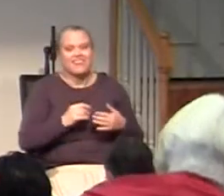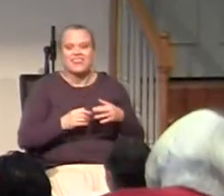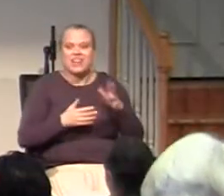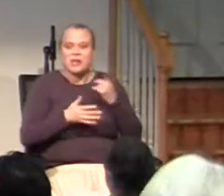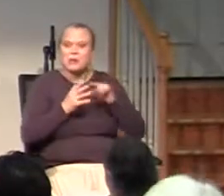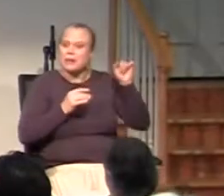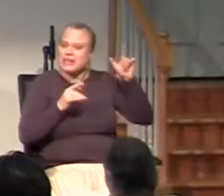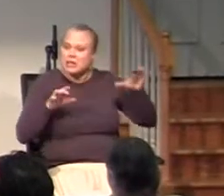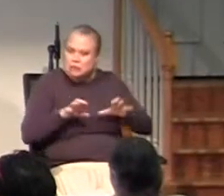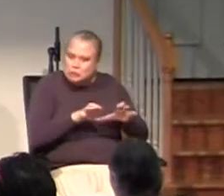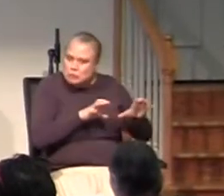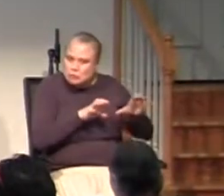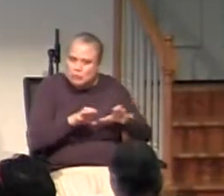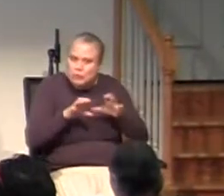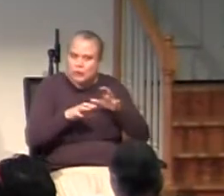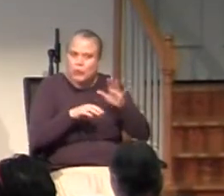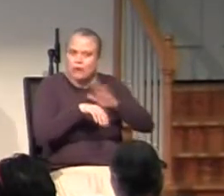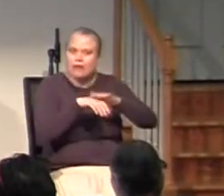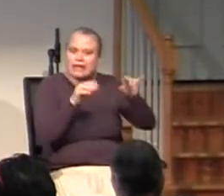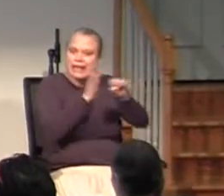in Calvary, what he's going through now,